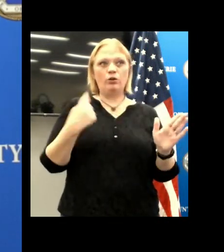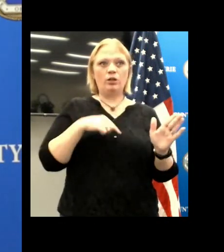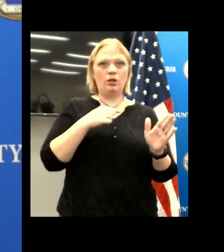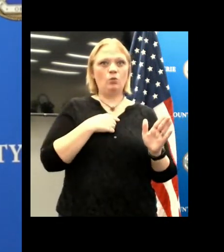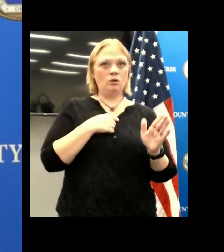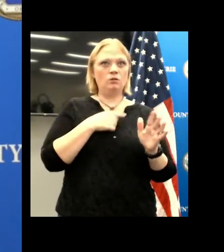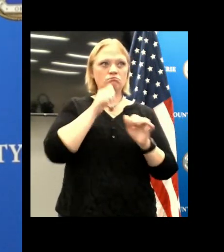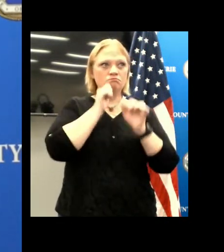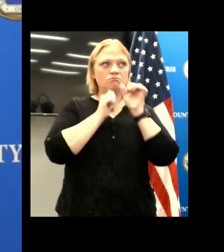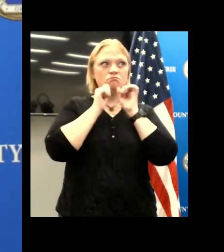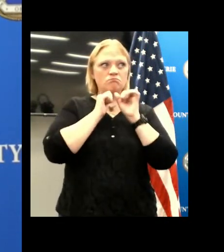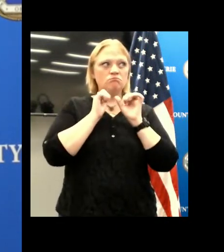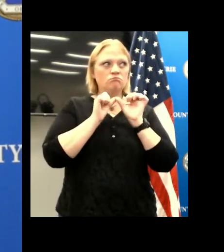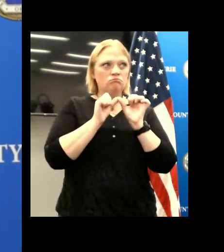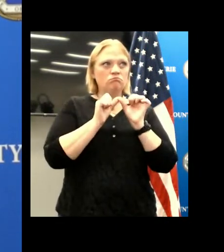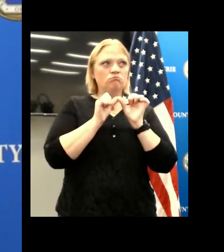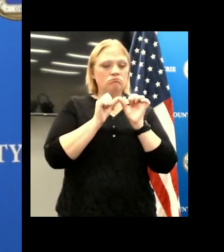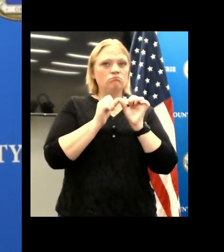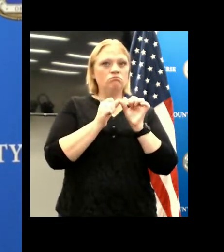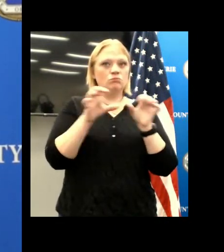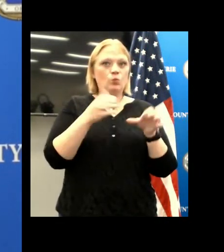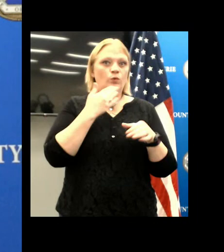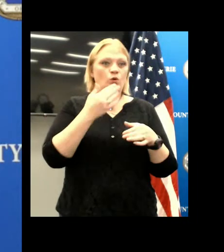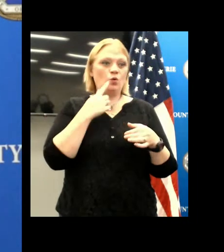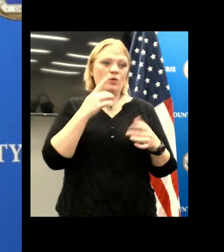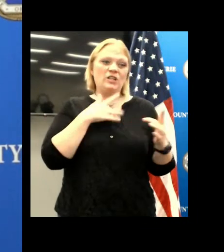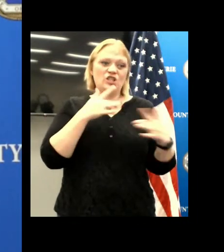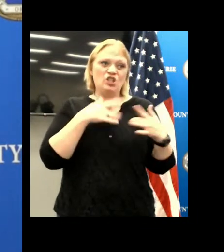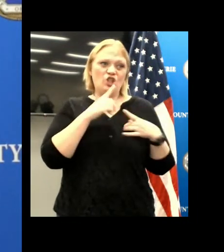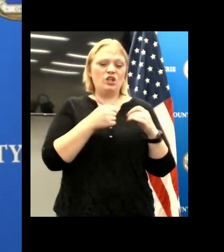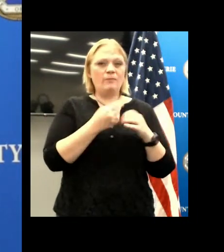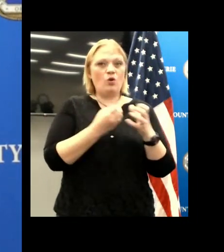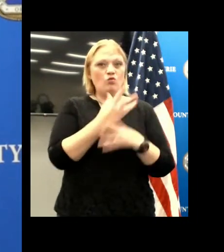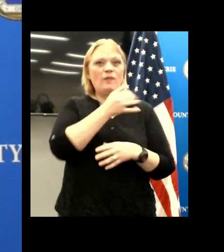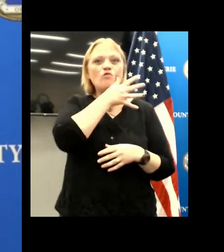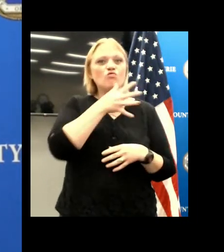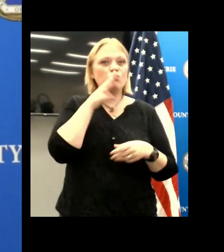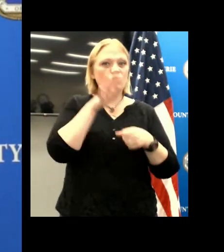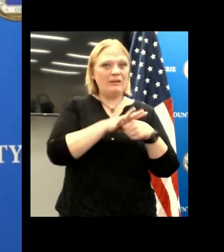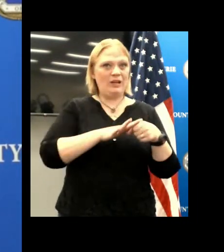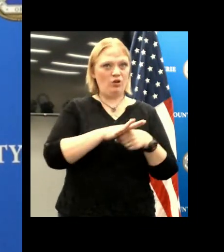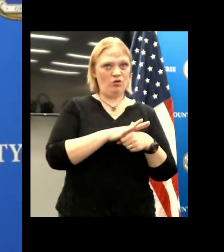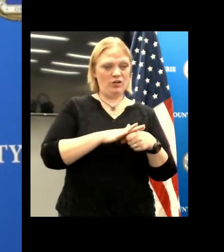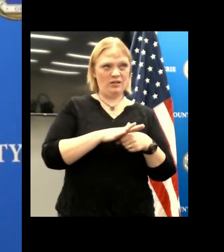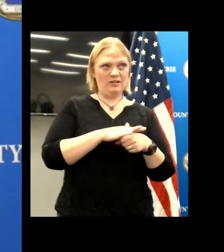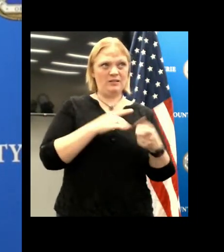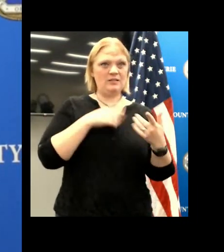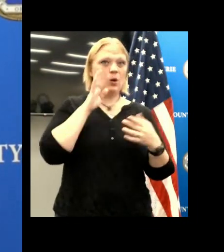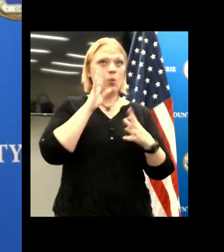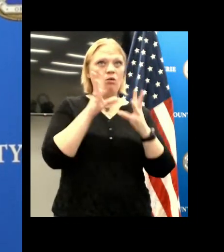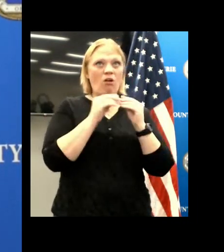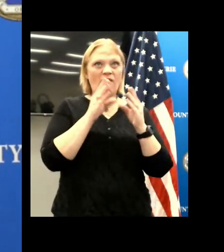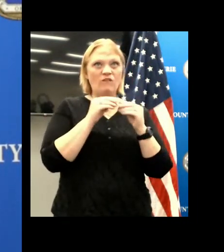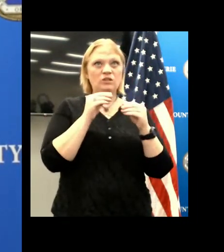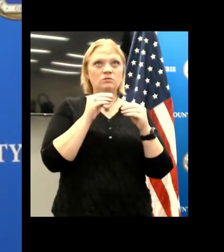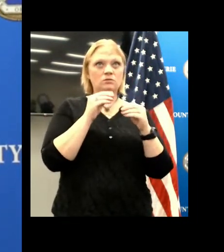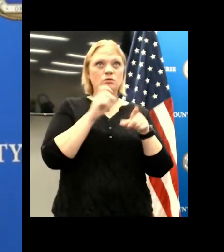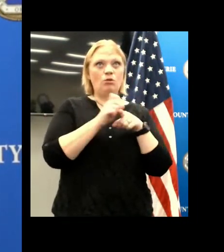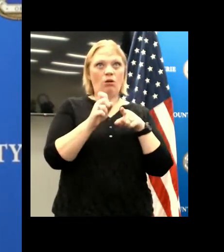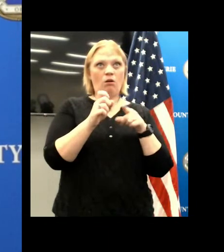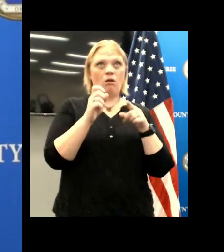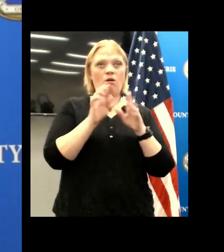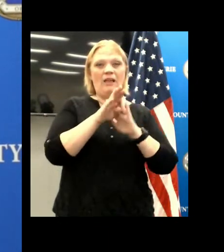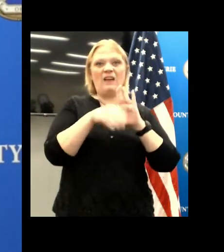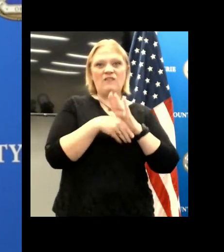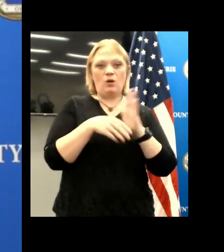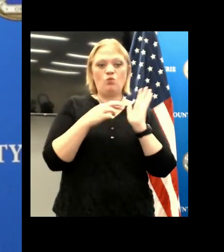own. We are concerned about some of the growth that we've seen in the rural areas of Western New York. I'll be on a conference call in a half hour with our representatives from